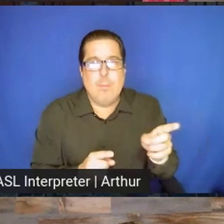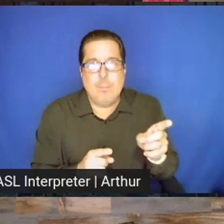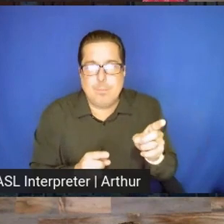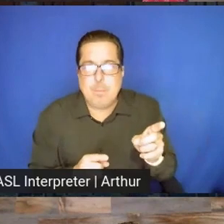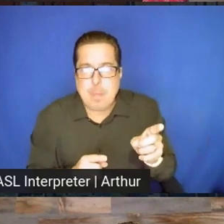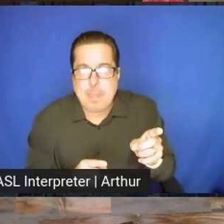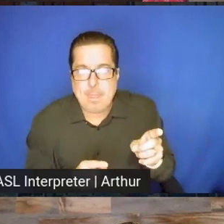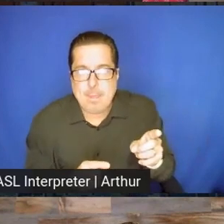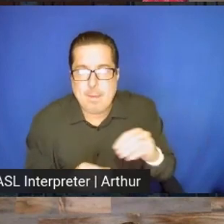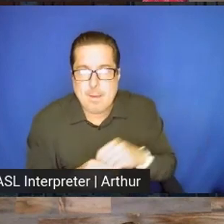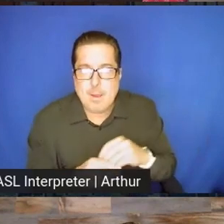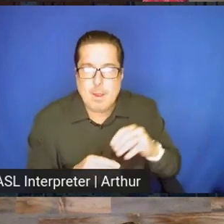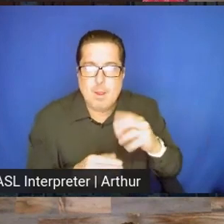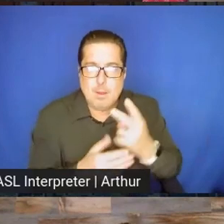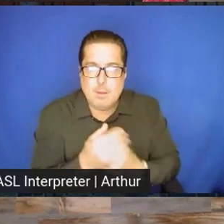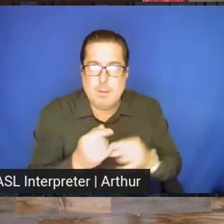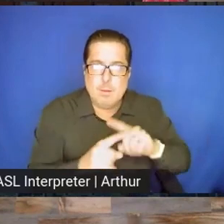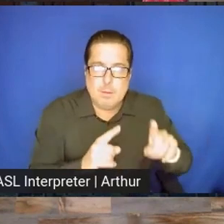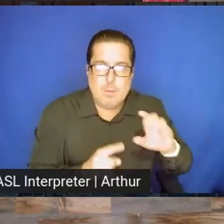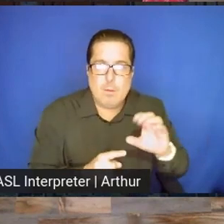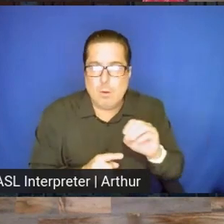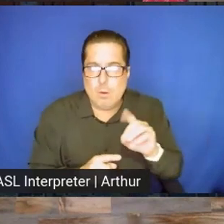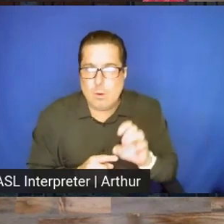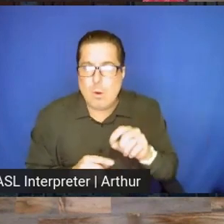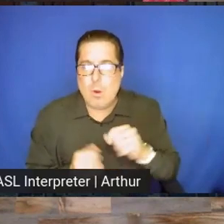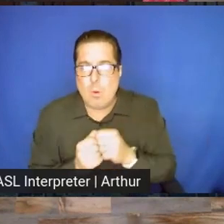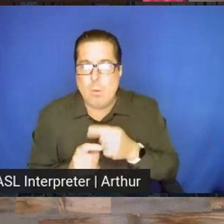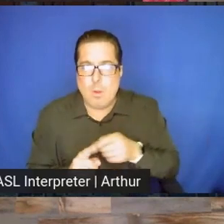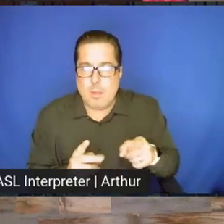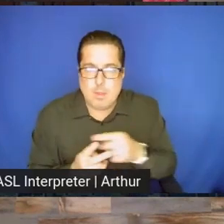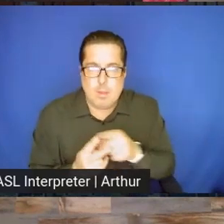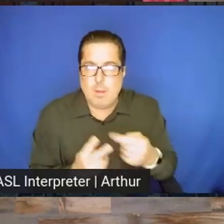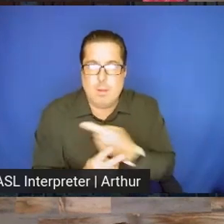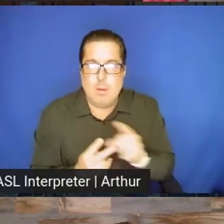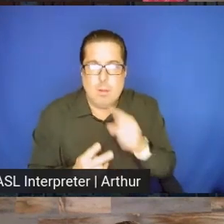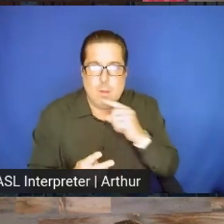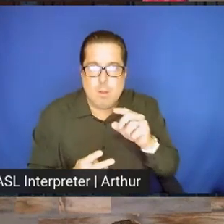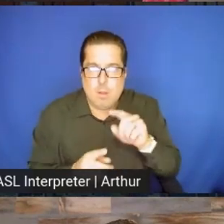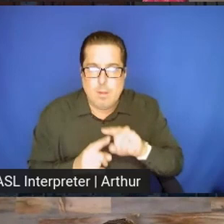would resolve to IPv6 addresses directly.